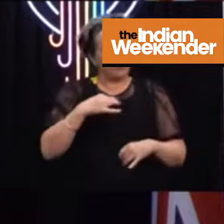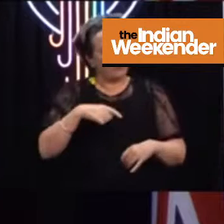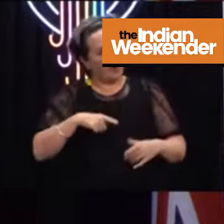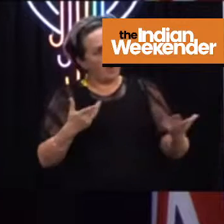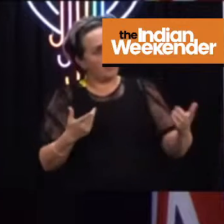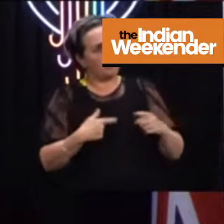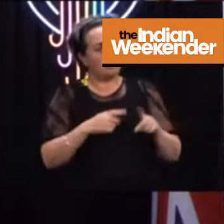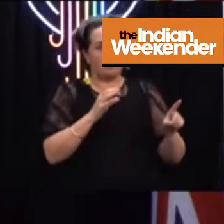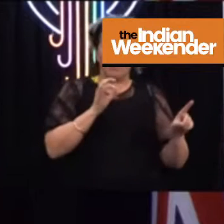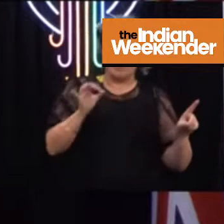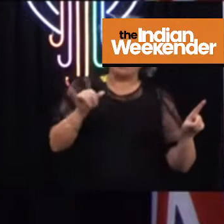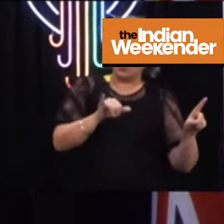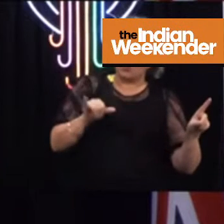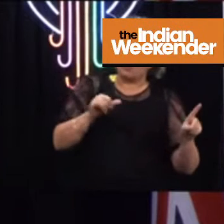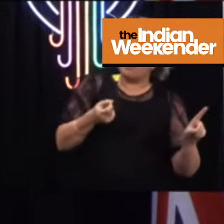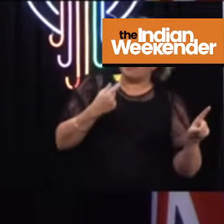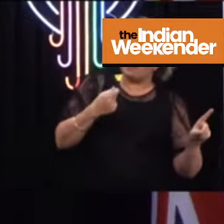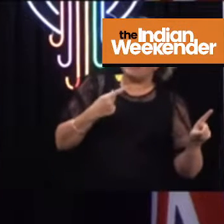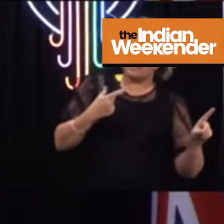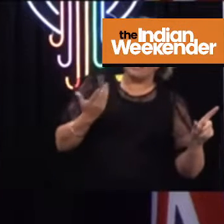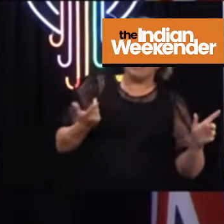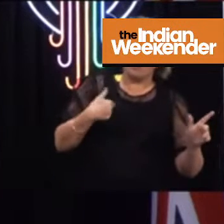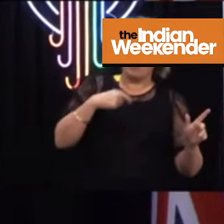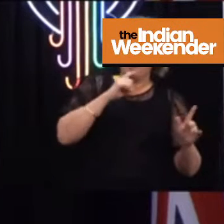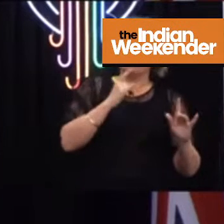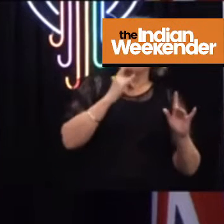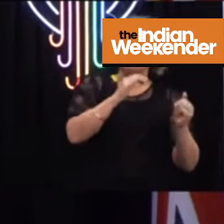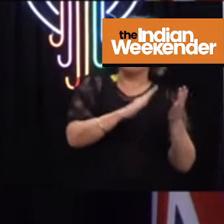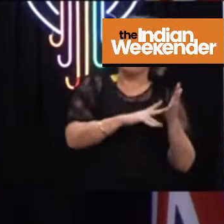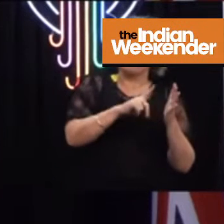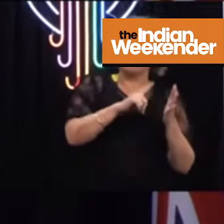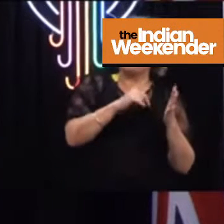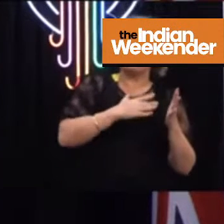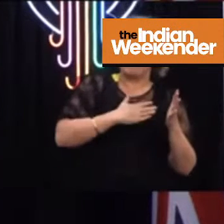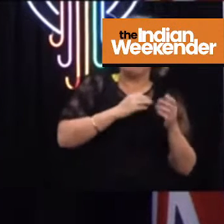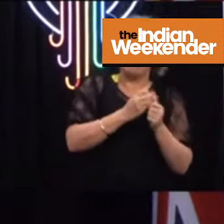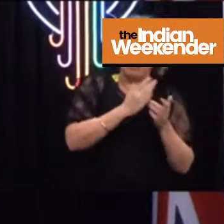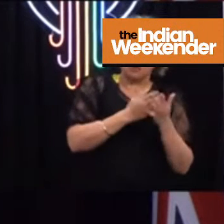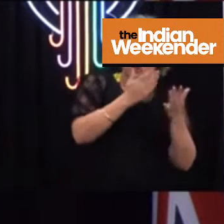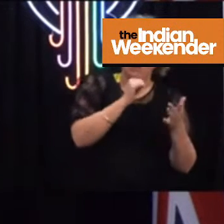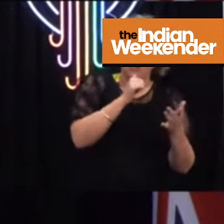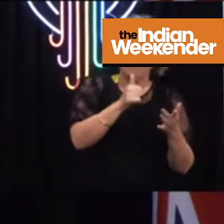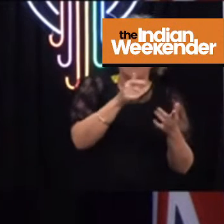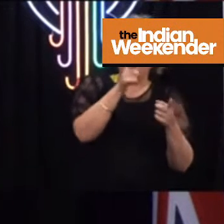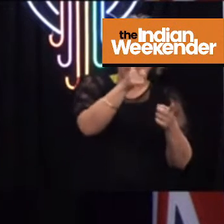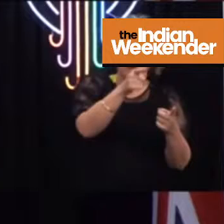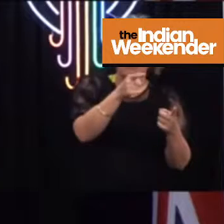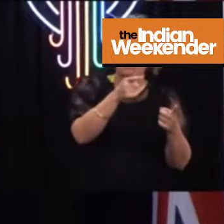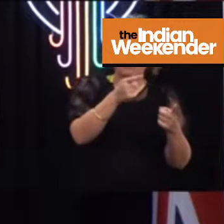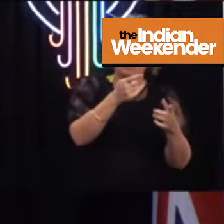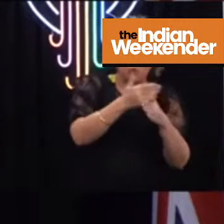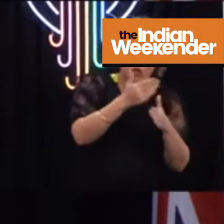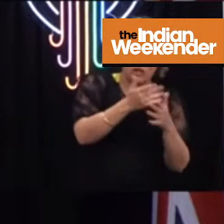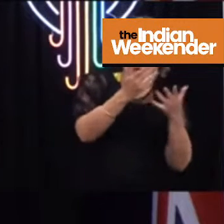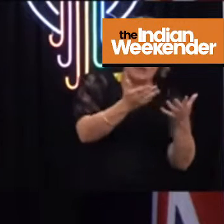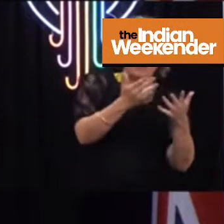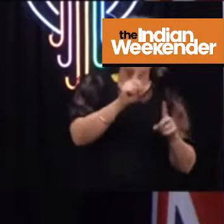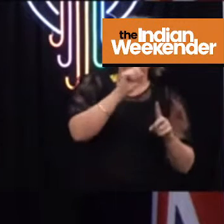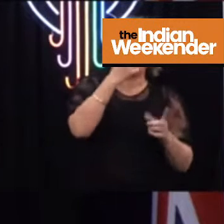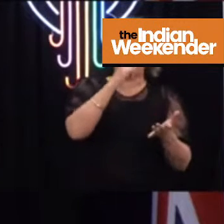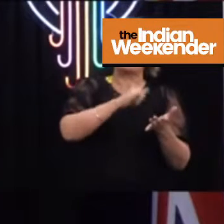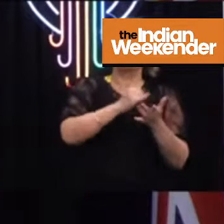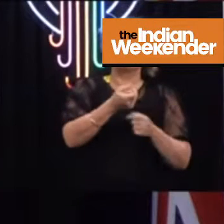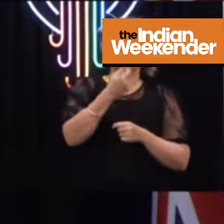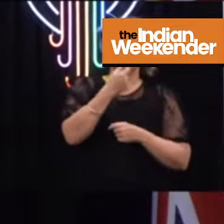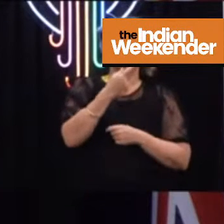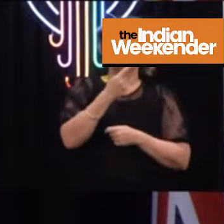which medications they were, and I can check in with MedSafe to see that they may well have had applications, but they can't approve a medicine until